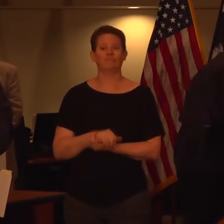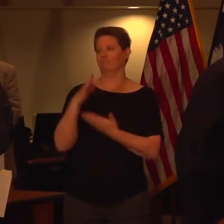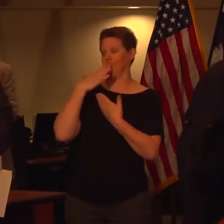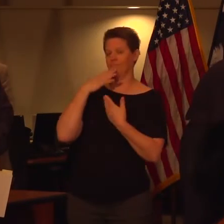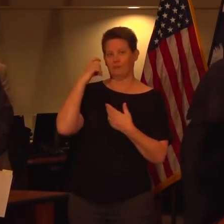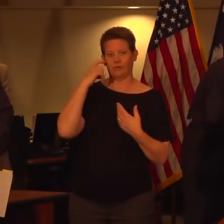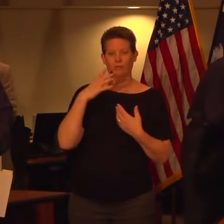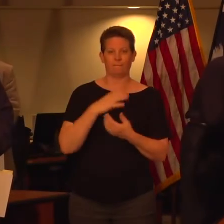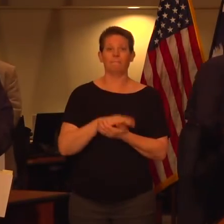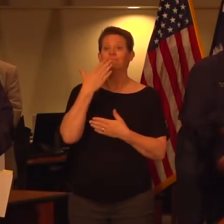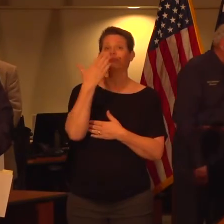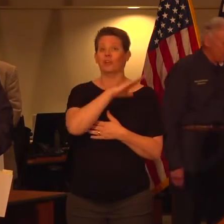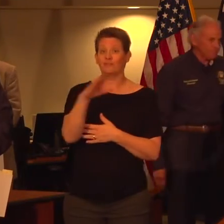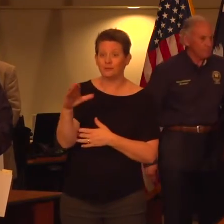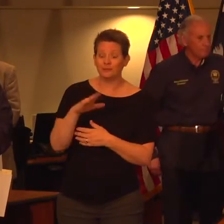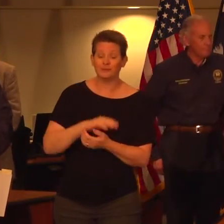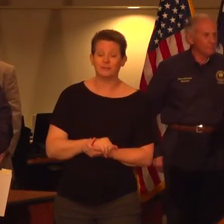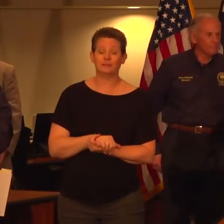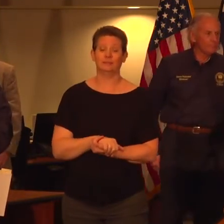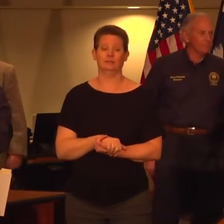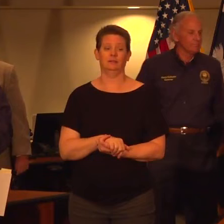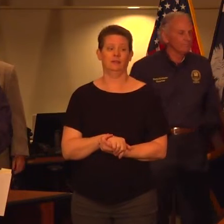Thank you, Governor. Good afternoon, everyone.